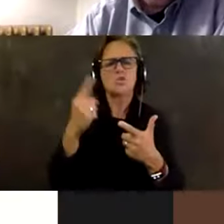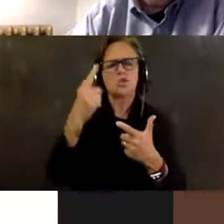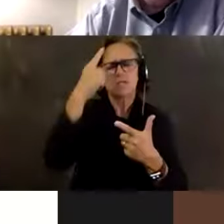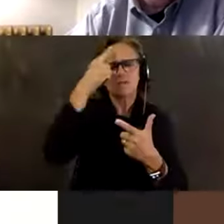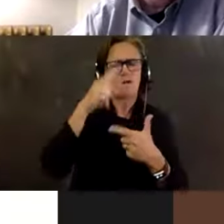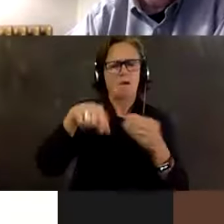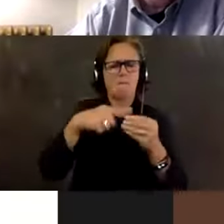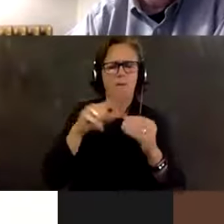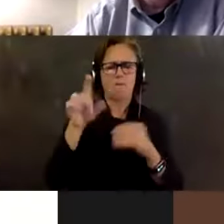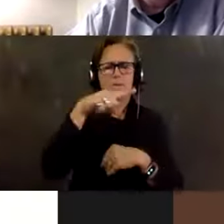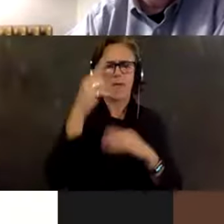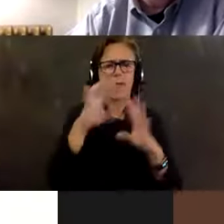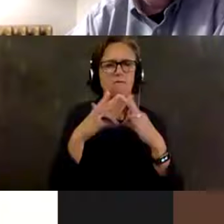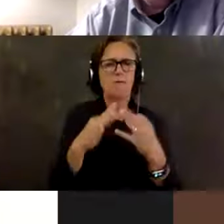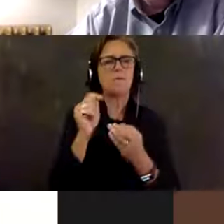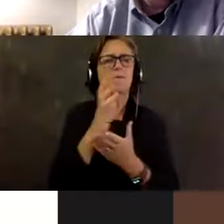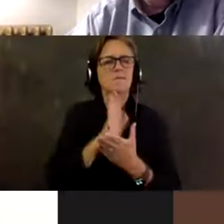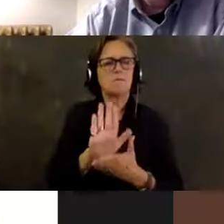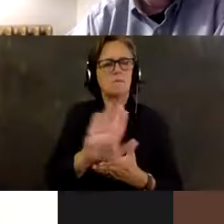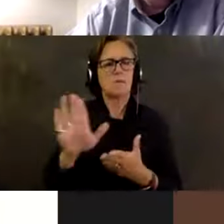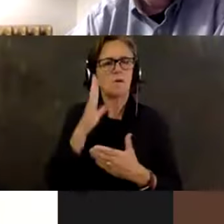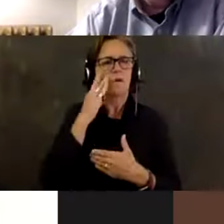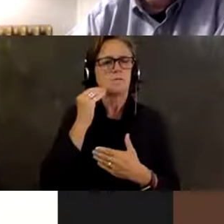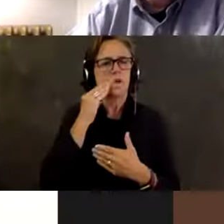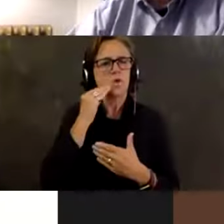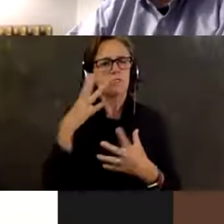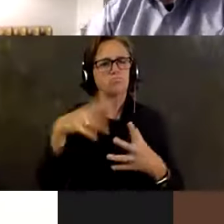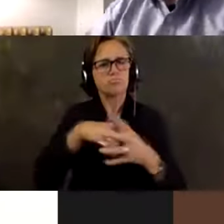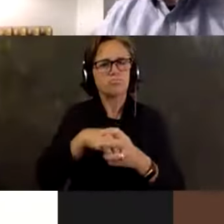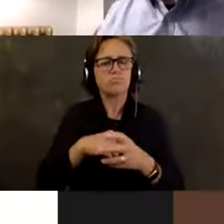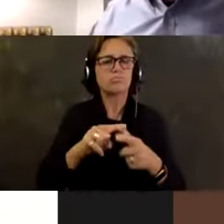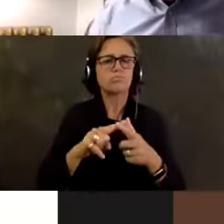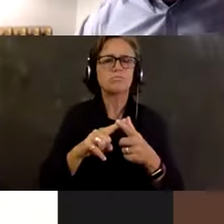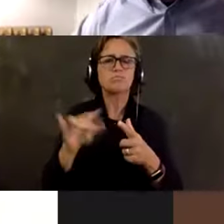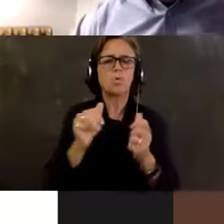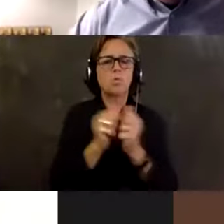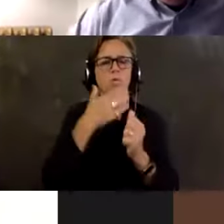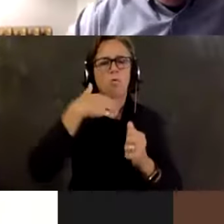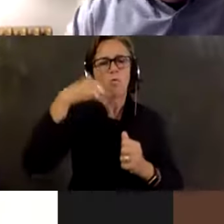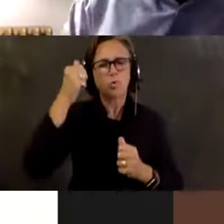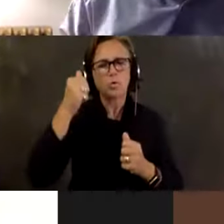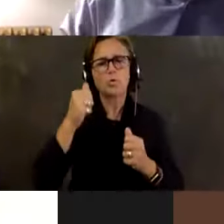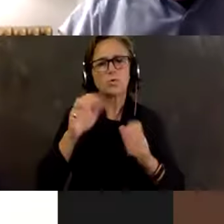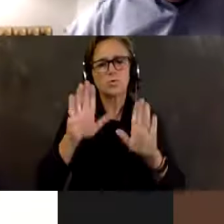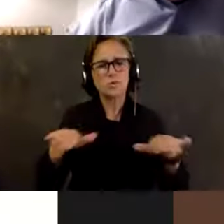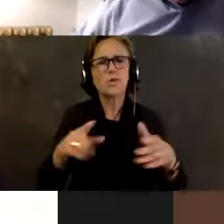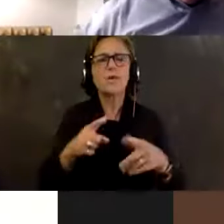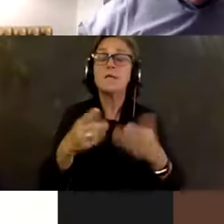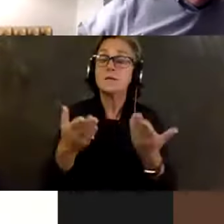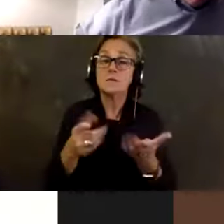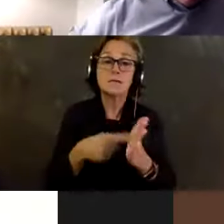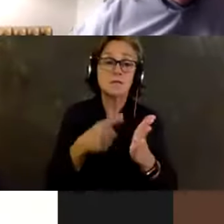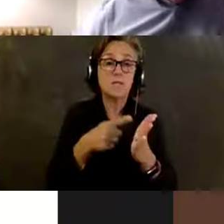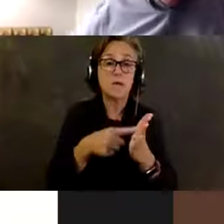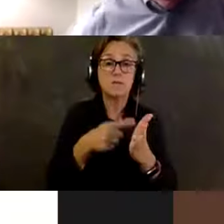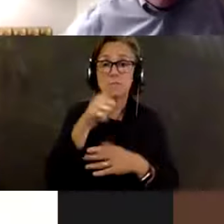that Black families have in terms of older kids, depending if they're going to a predominantly white school versus